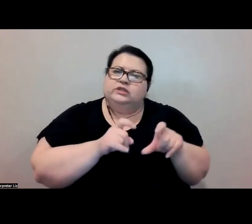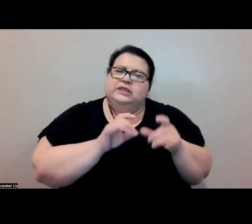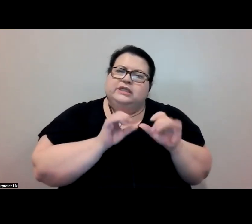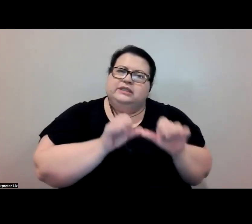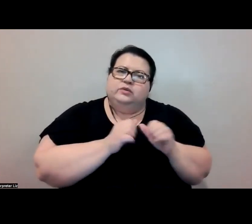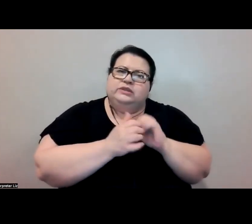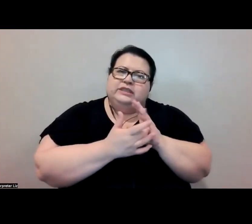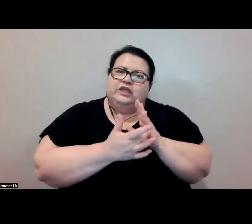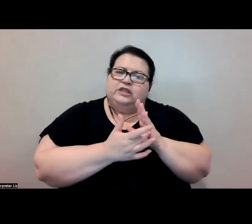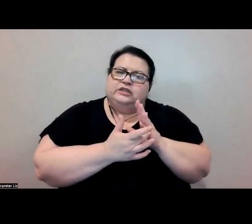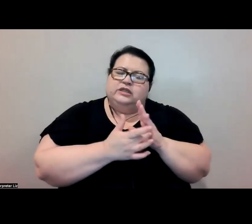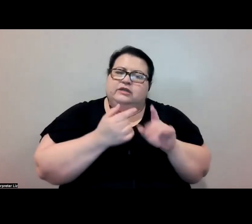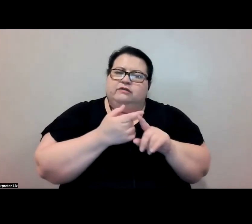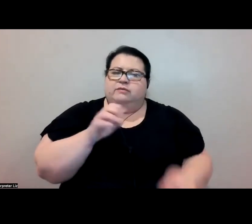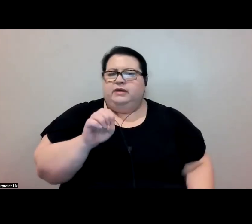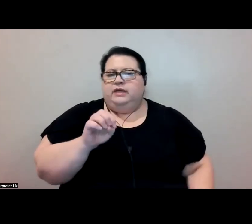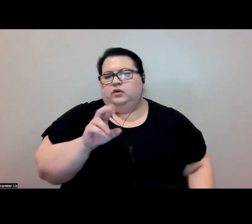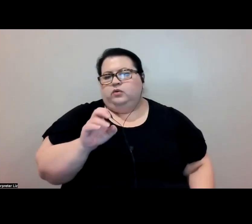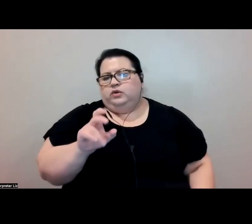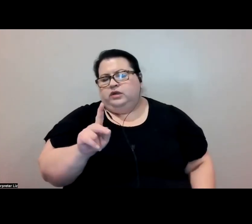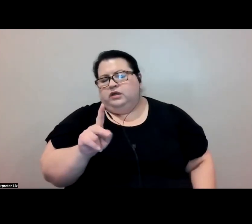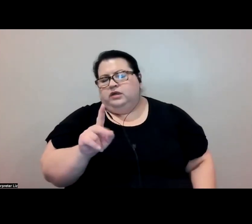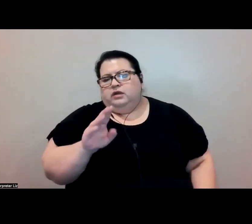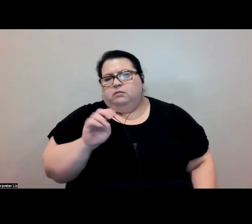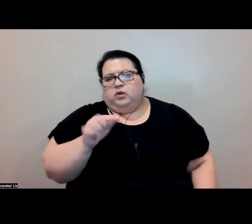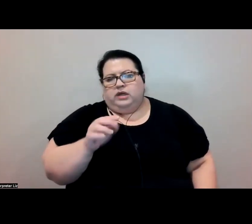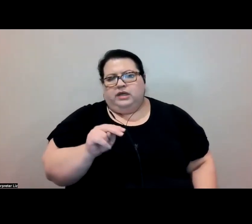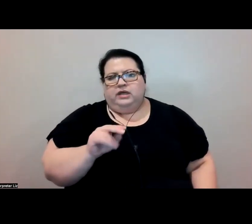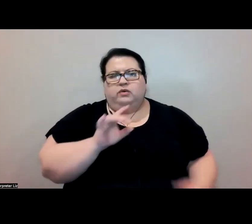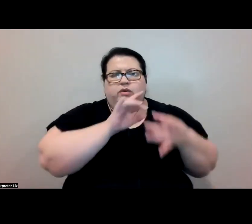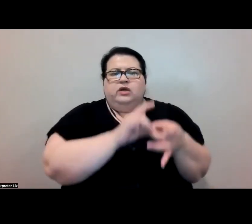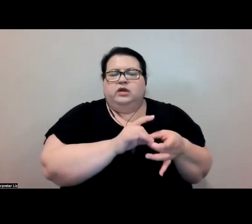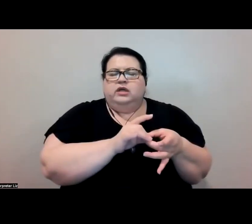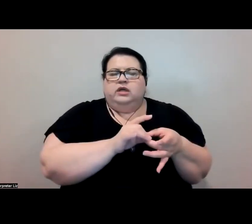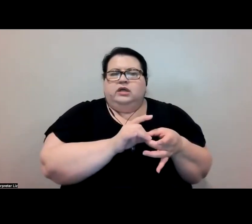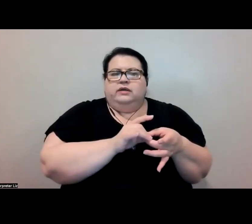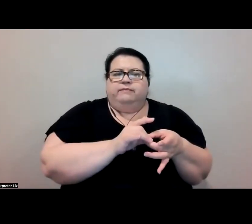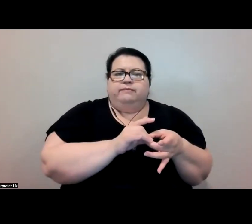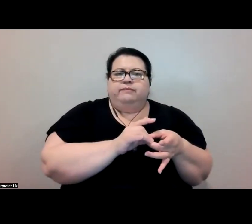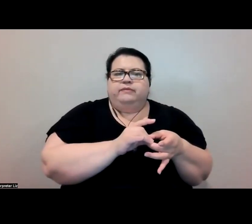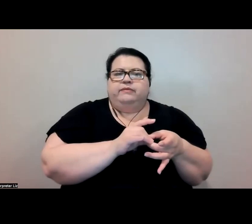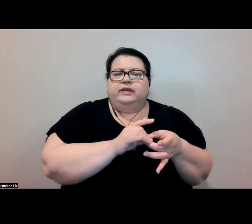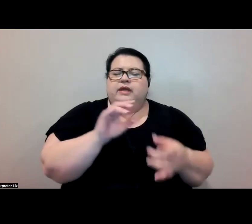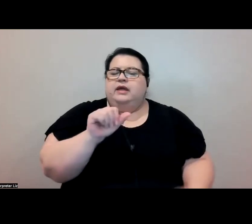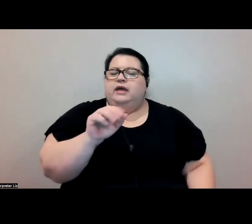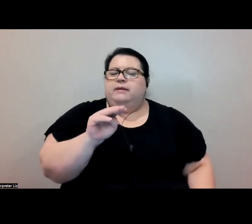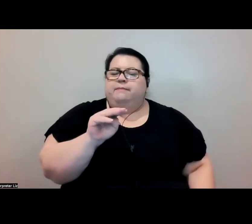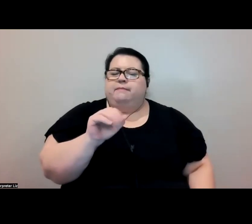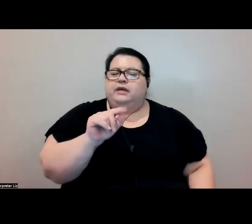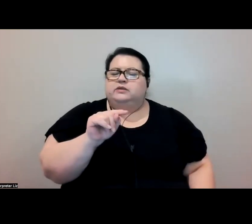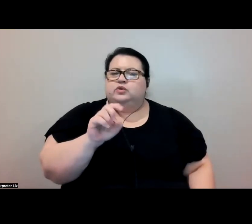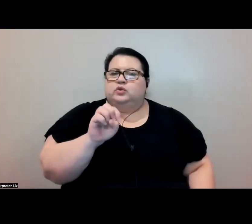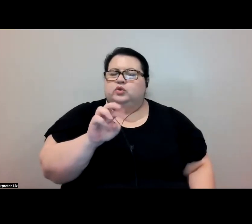technology from Eric Morgan for Gino Prudhomme regarding other whether amateur radio and